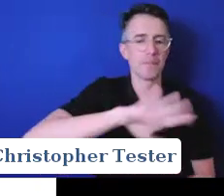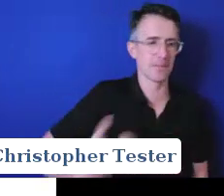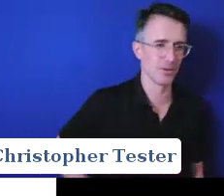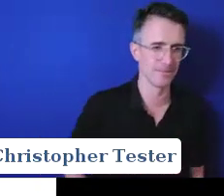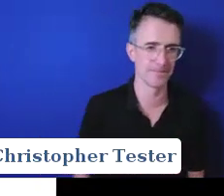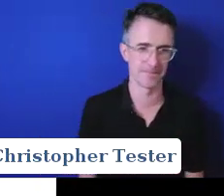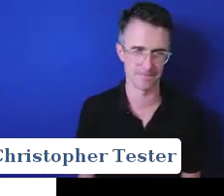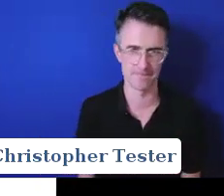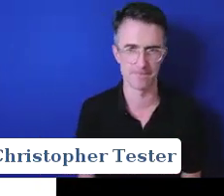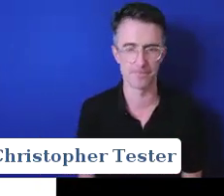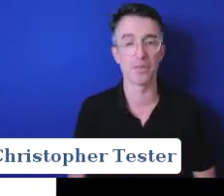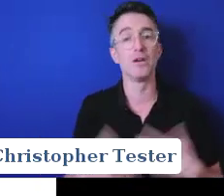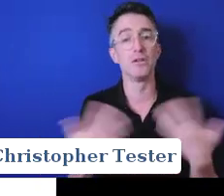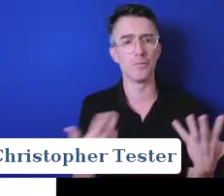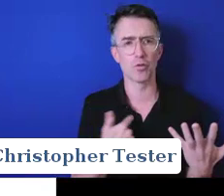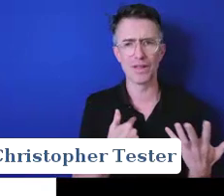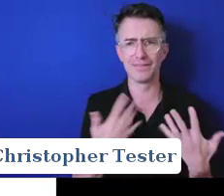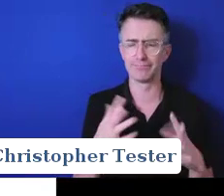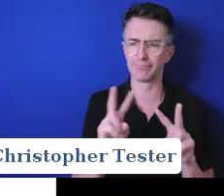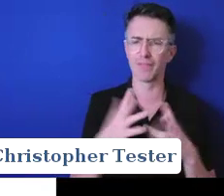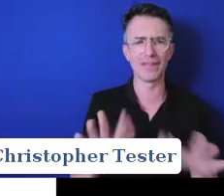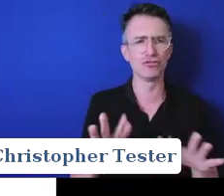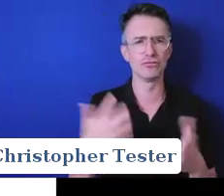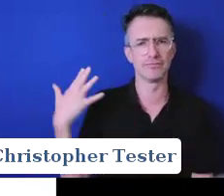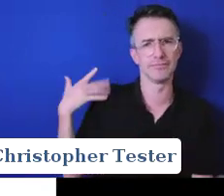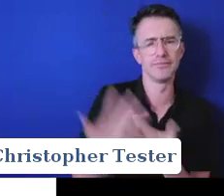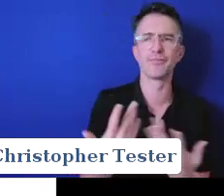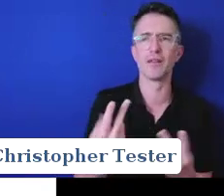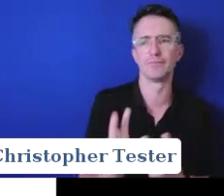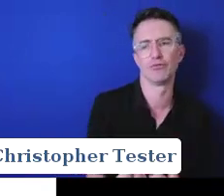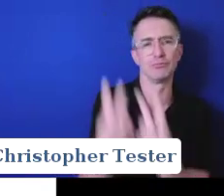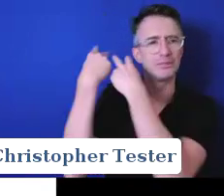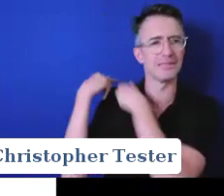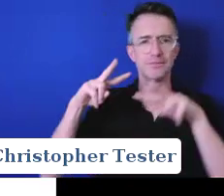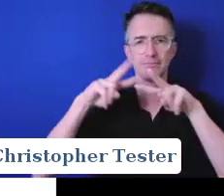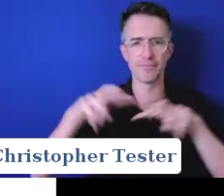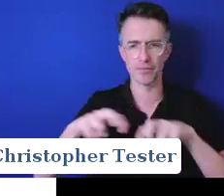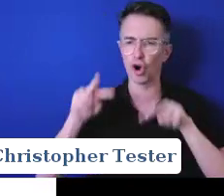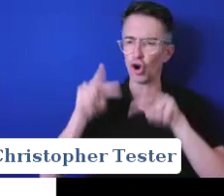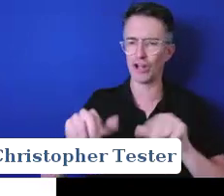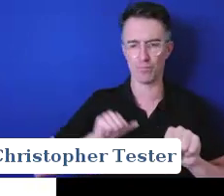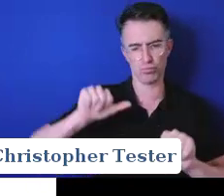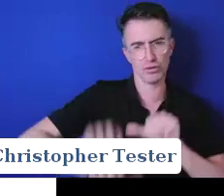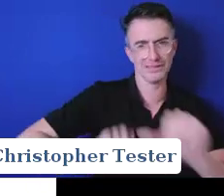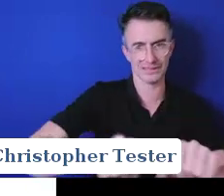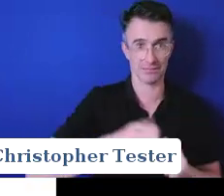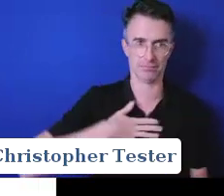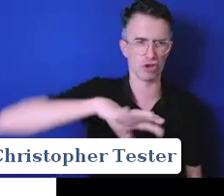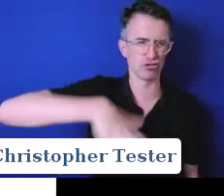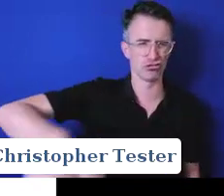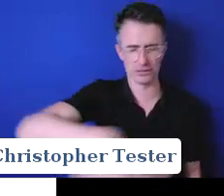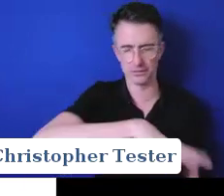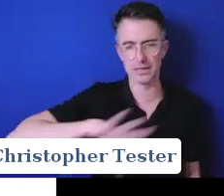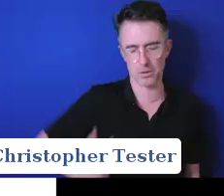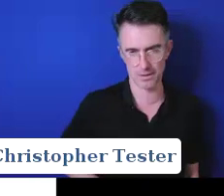the disability identification mechanism in the country. So she was explaining how it's done